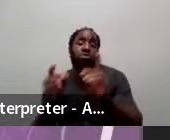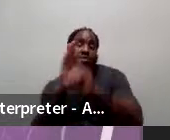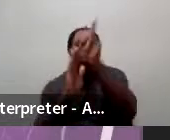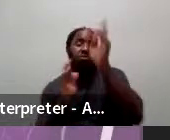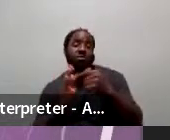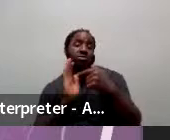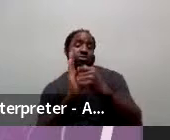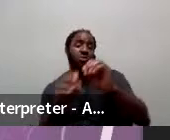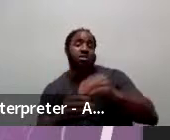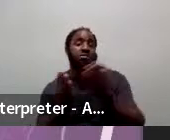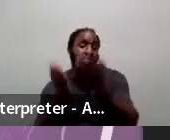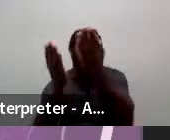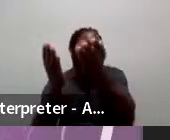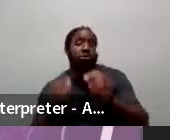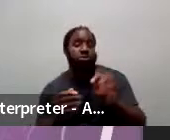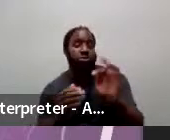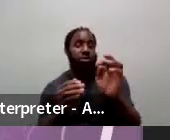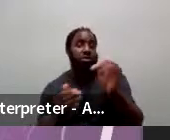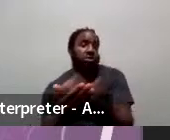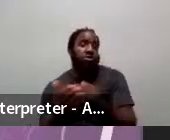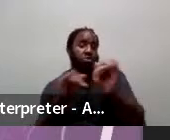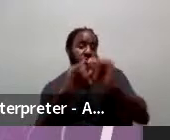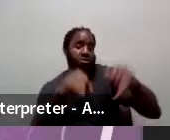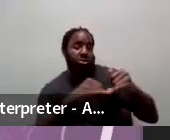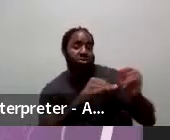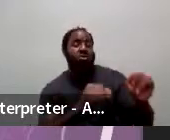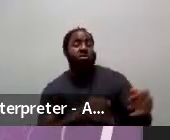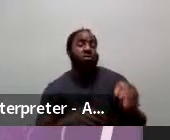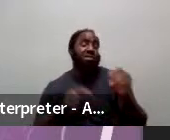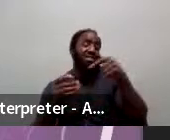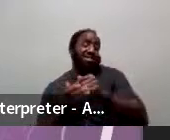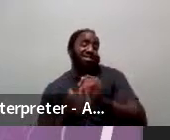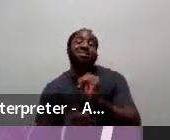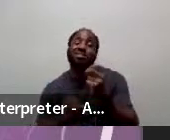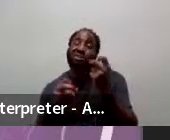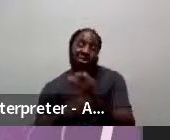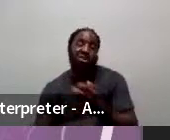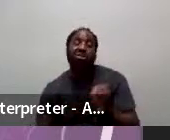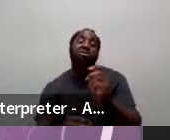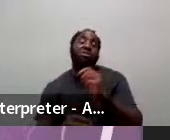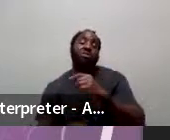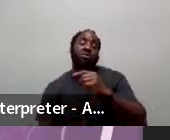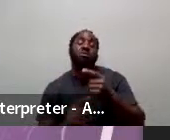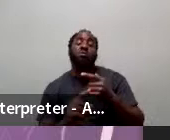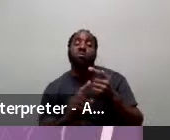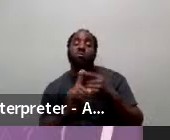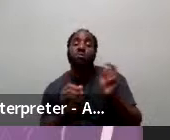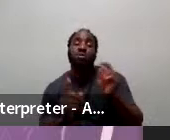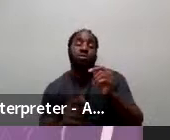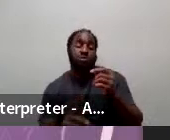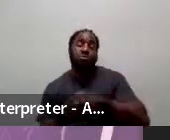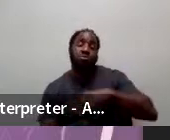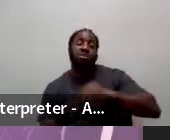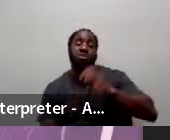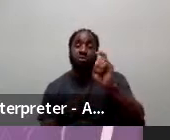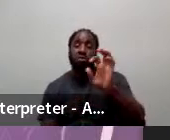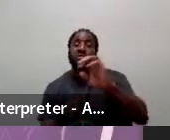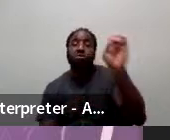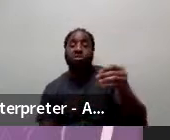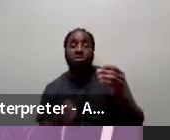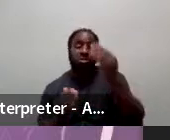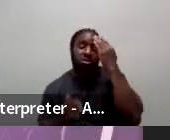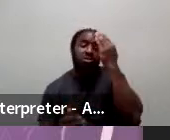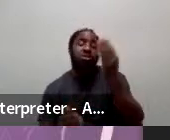the proposed rezoning. This is always difficult. We 100%, Luke, agree and recognize that there is a